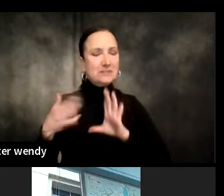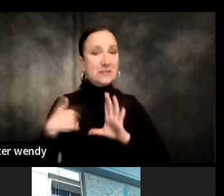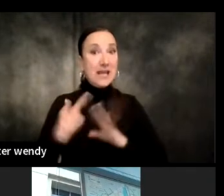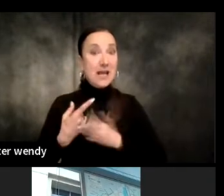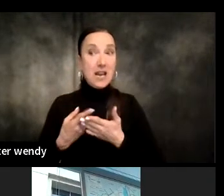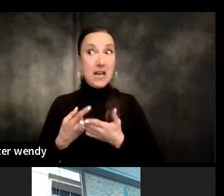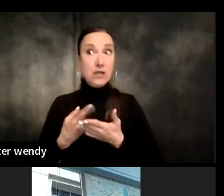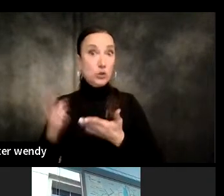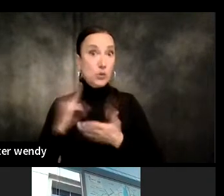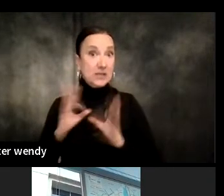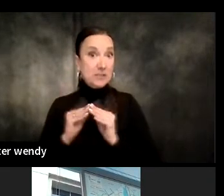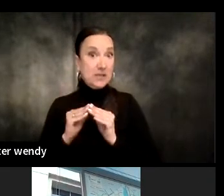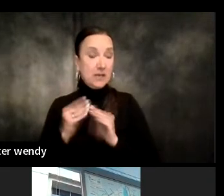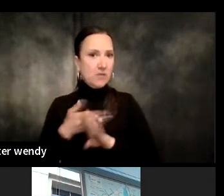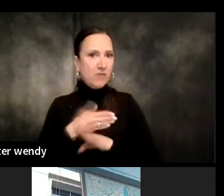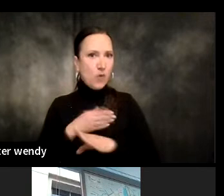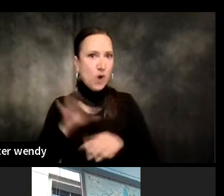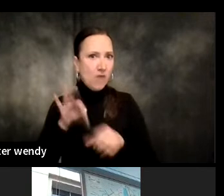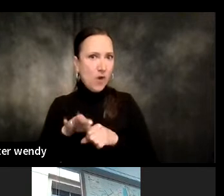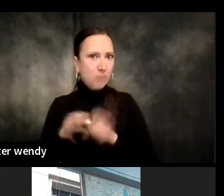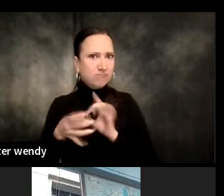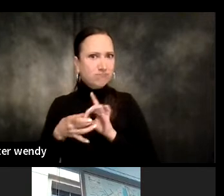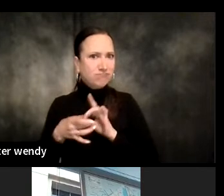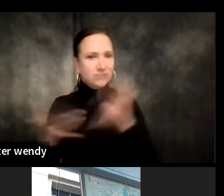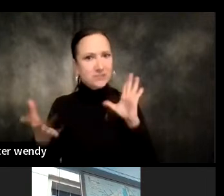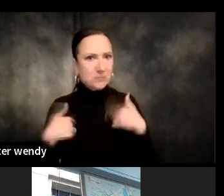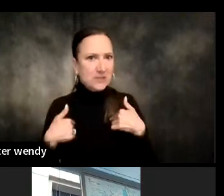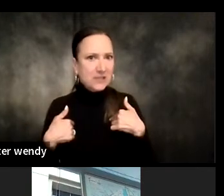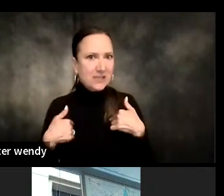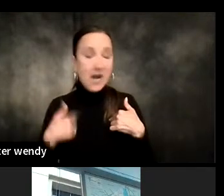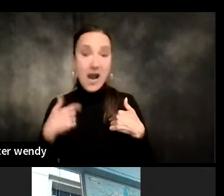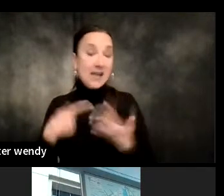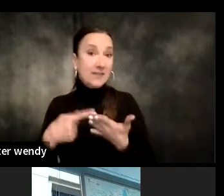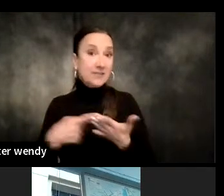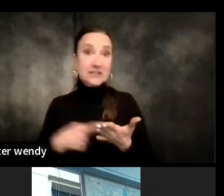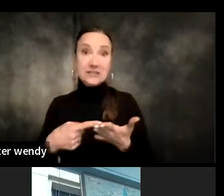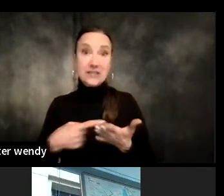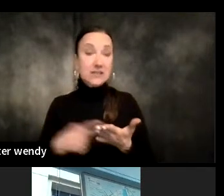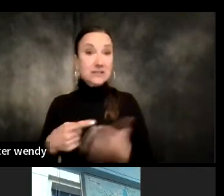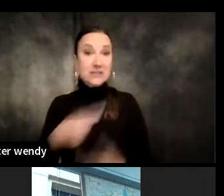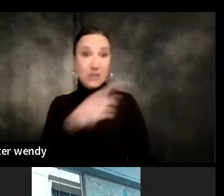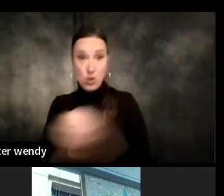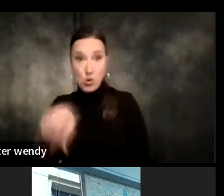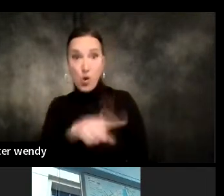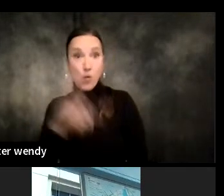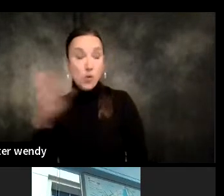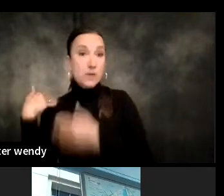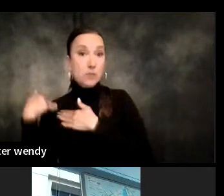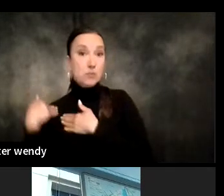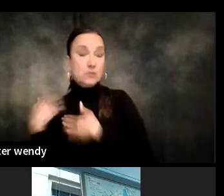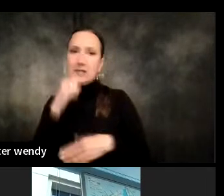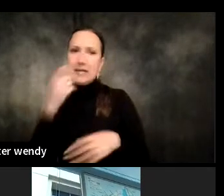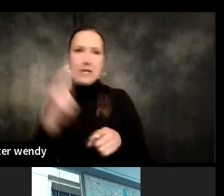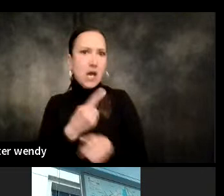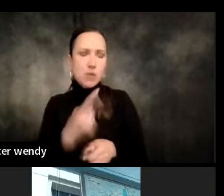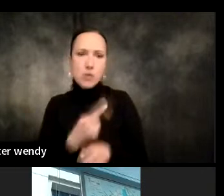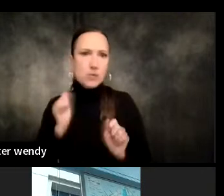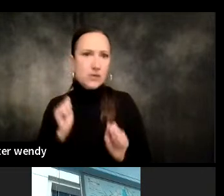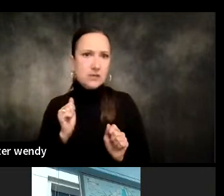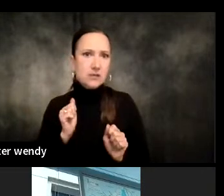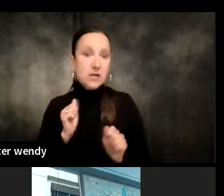meeting prior to a vote. I have addressed this matter and the commission will be held accountable. This is inappropriate, and a lot of